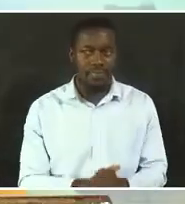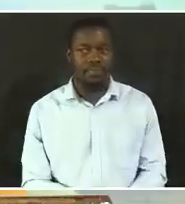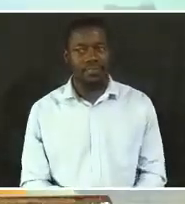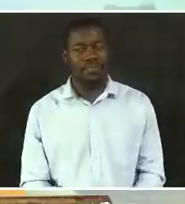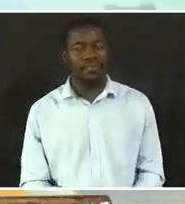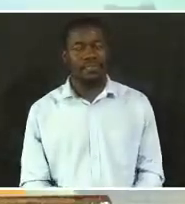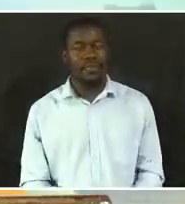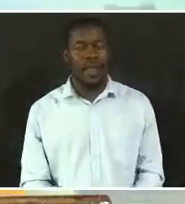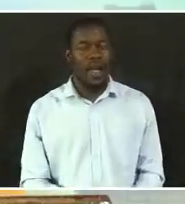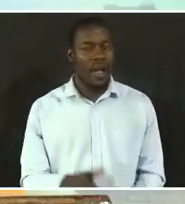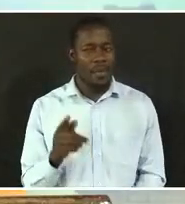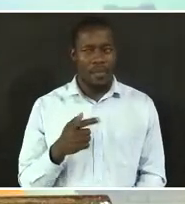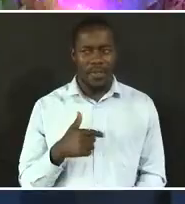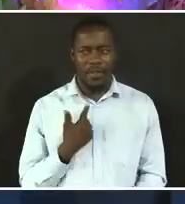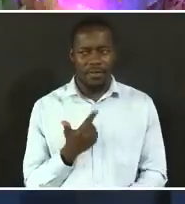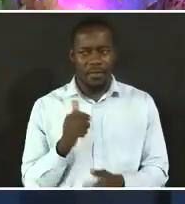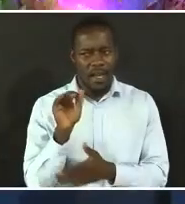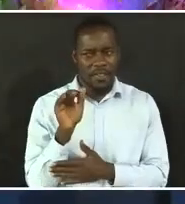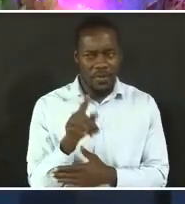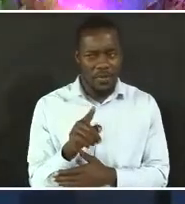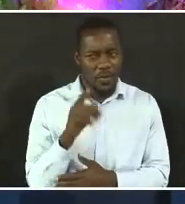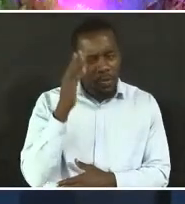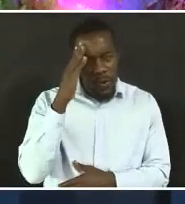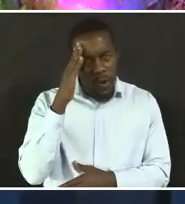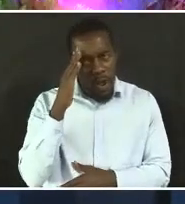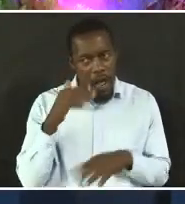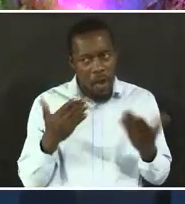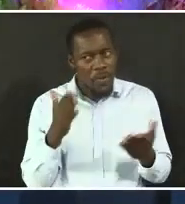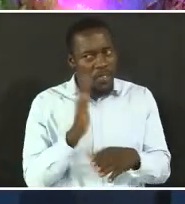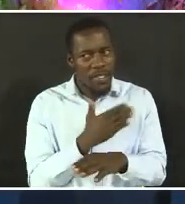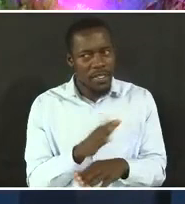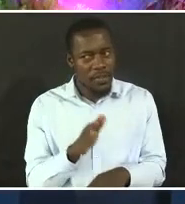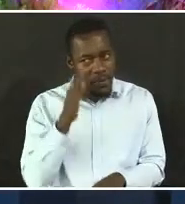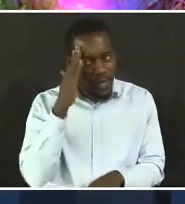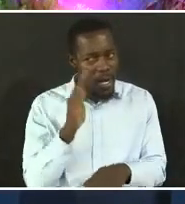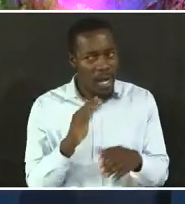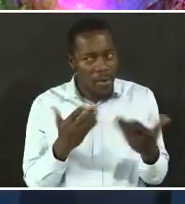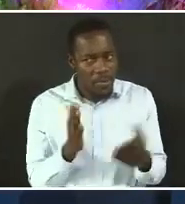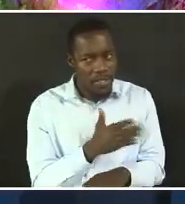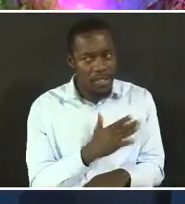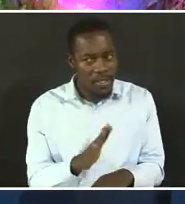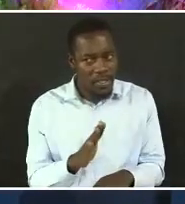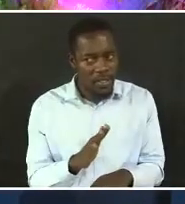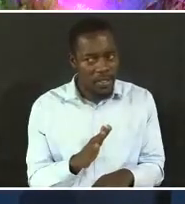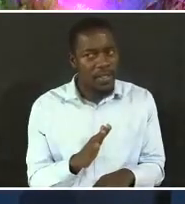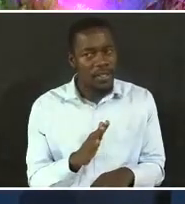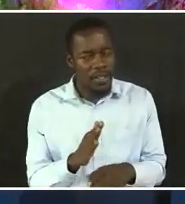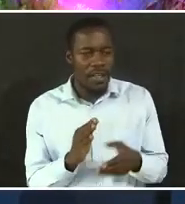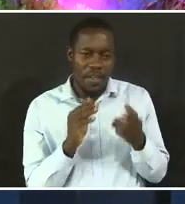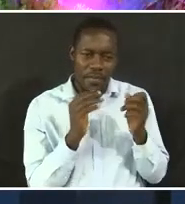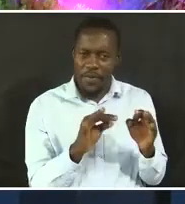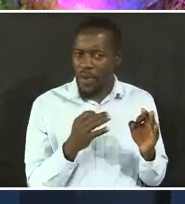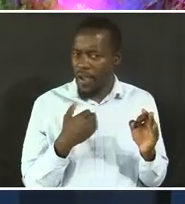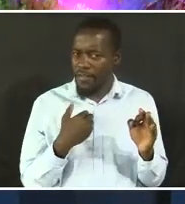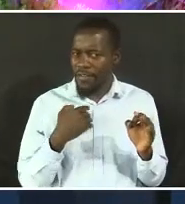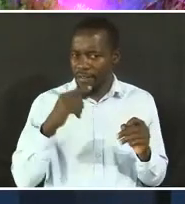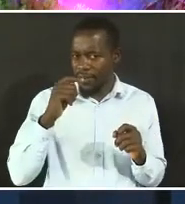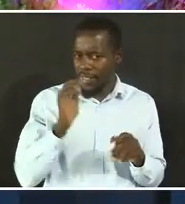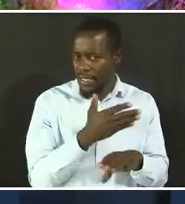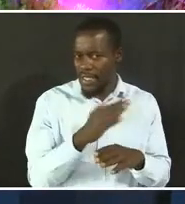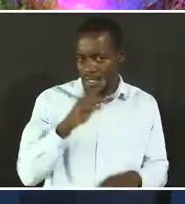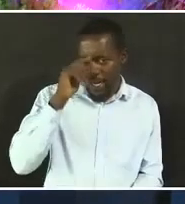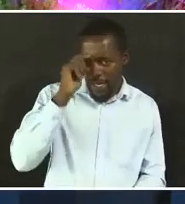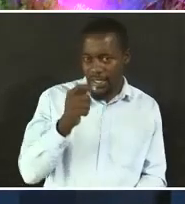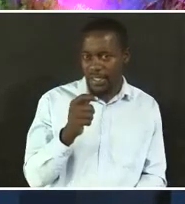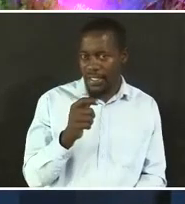You know, I was asking you, how many of you know how to sing? If you are talented in singing, what other talent have you gained?